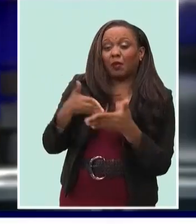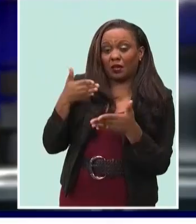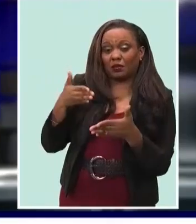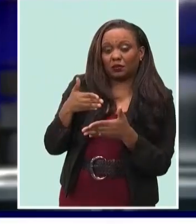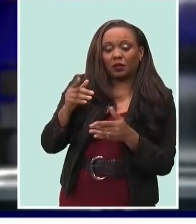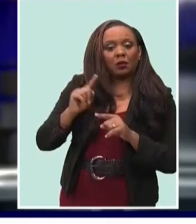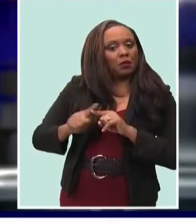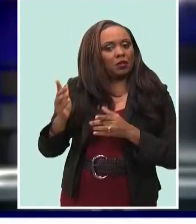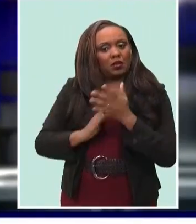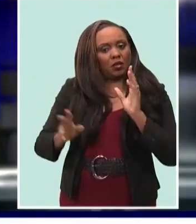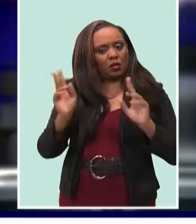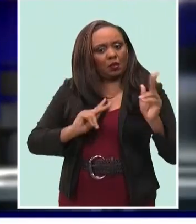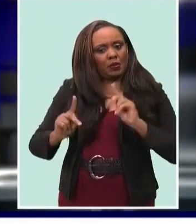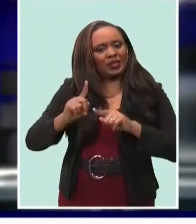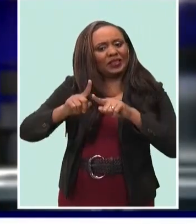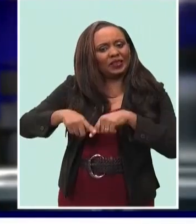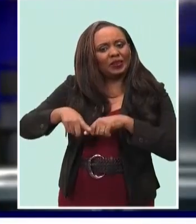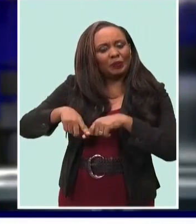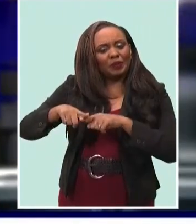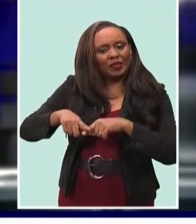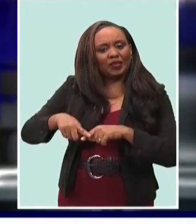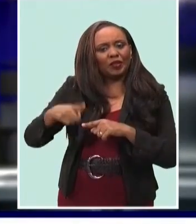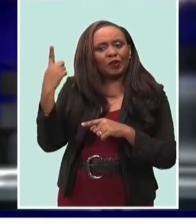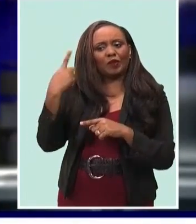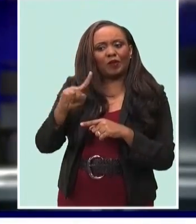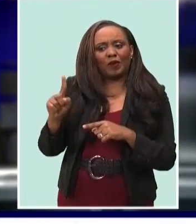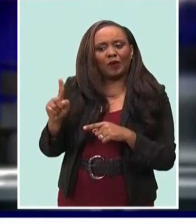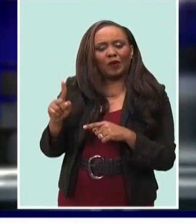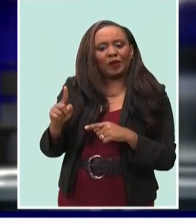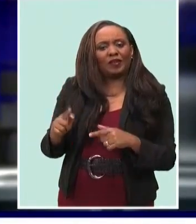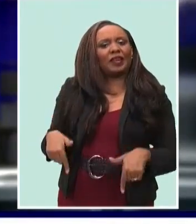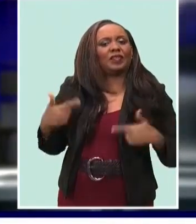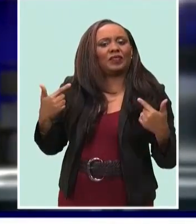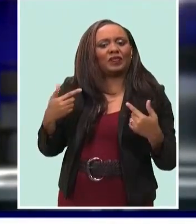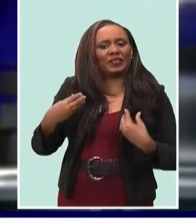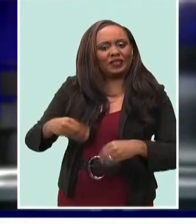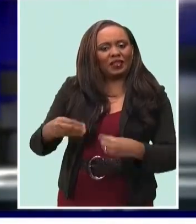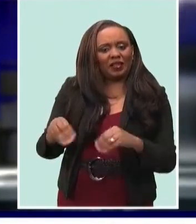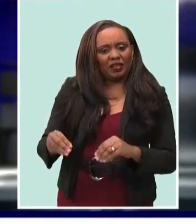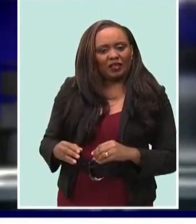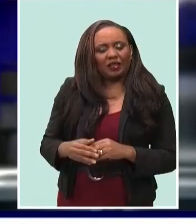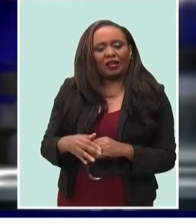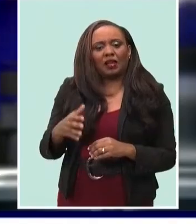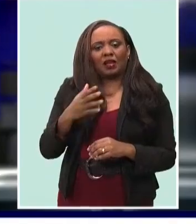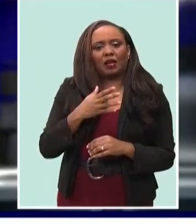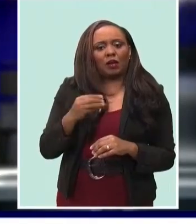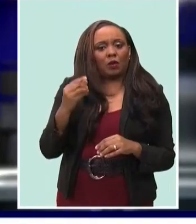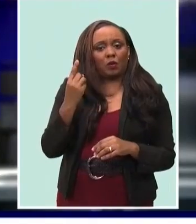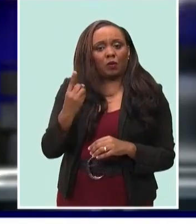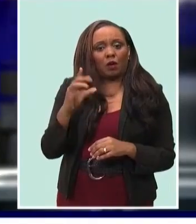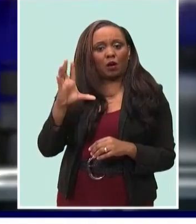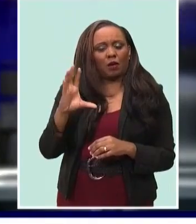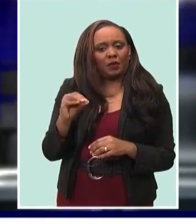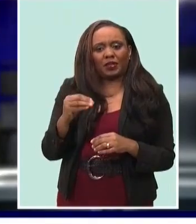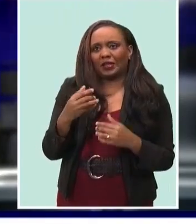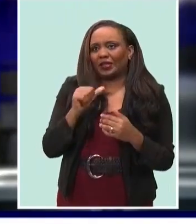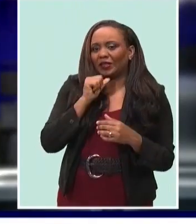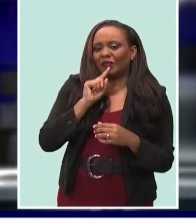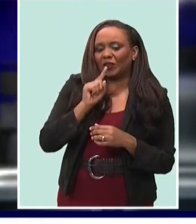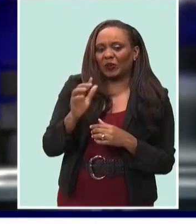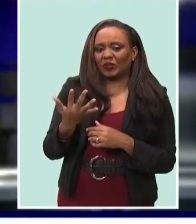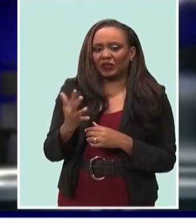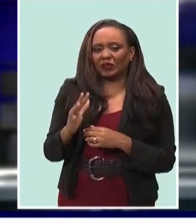heard, vendors who rely on those products to ply their trade, and at least one supplier, Direct Packaging, have some reservations. Many are